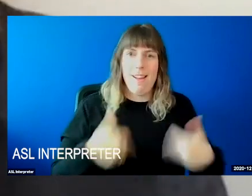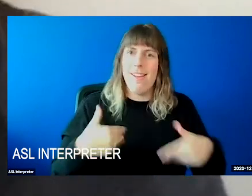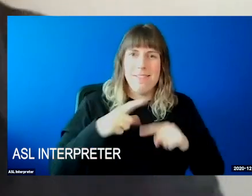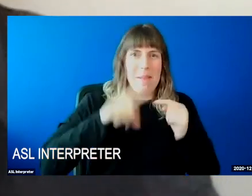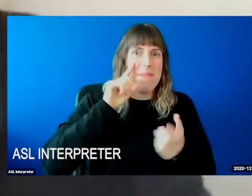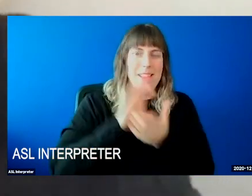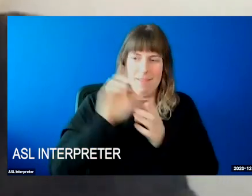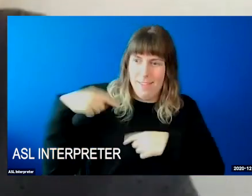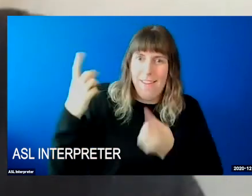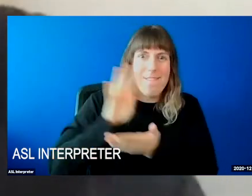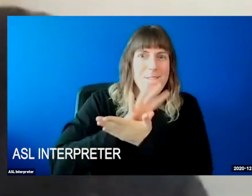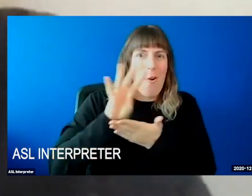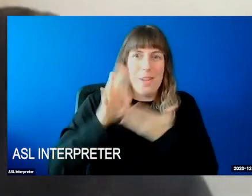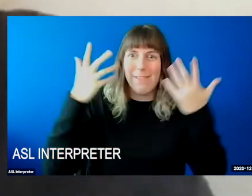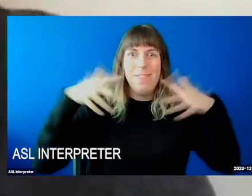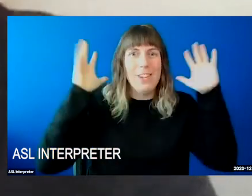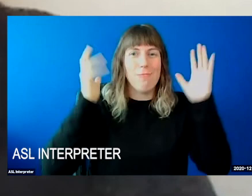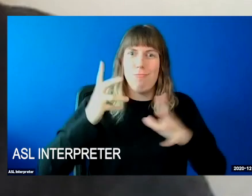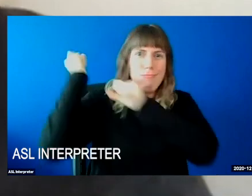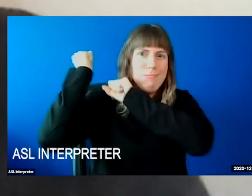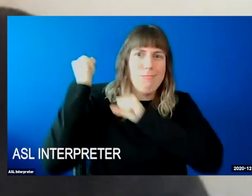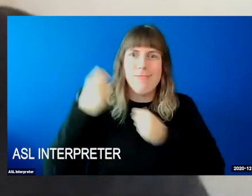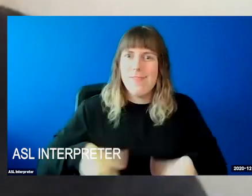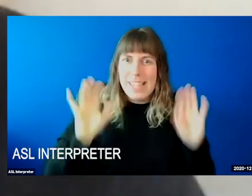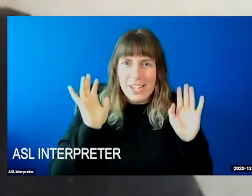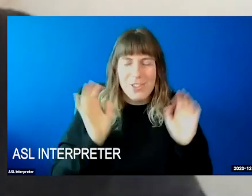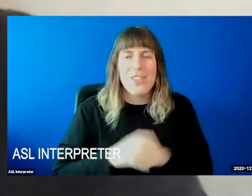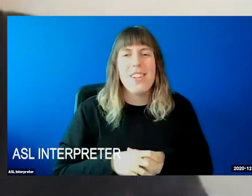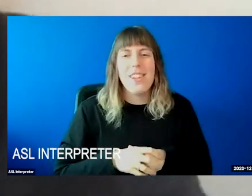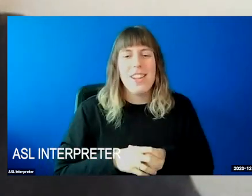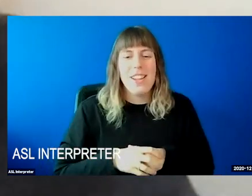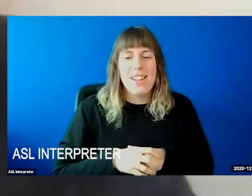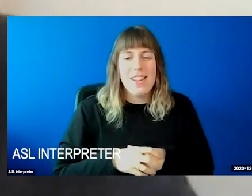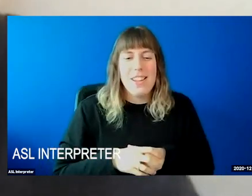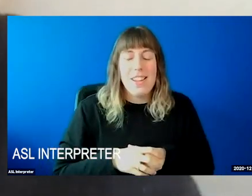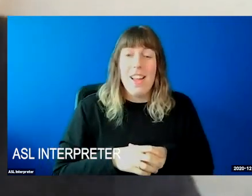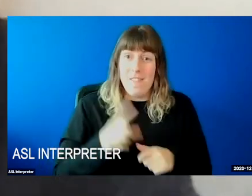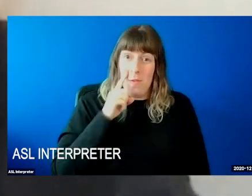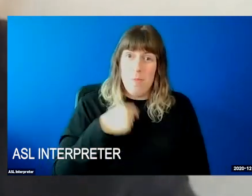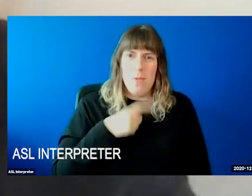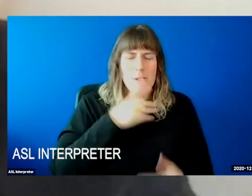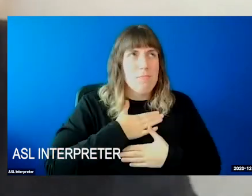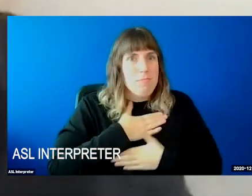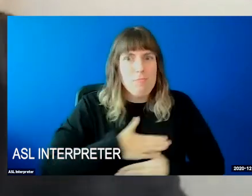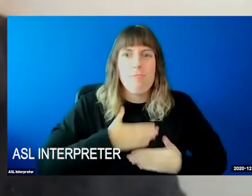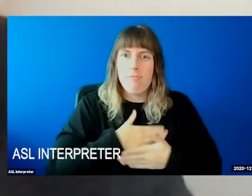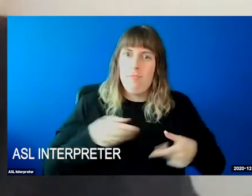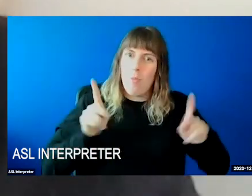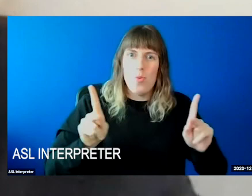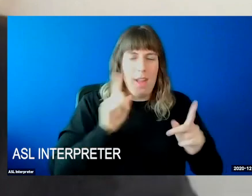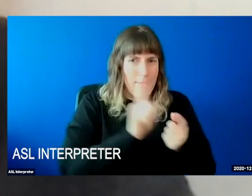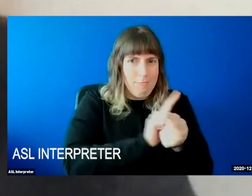through. I can almost hard to believe that it's been 4 weeks on Thursdays that we've been meeting together. And I know